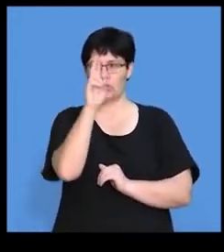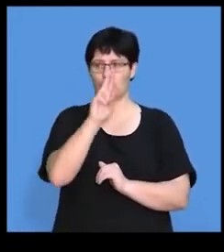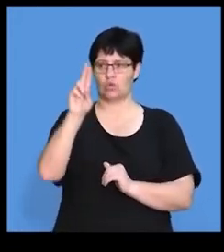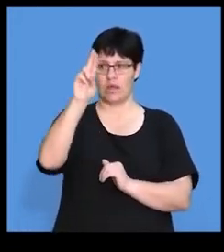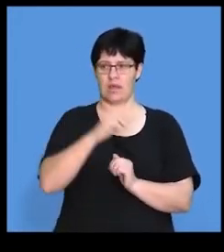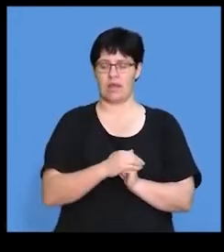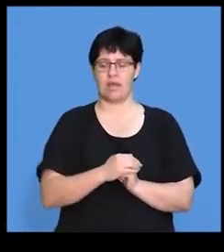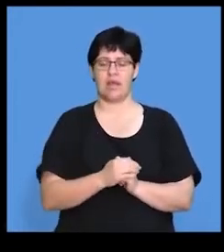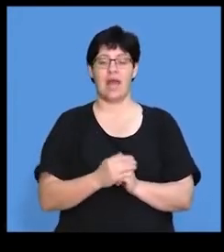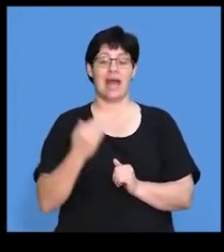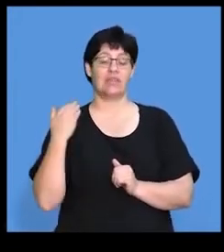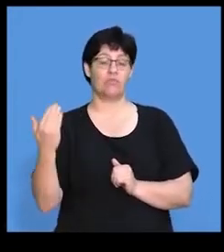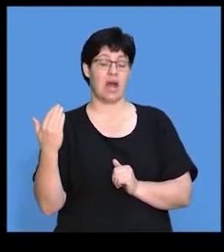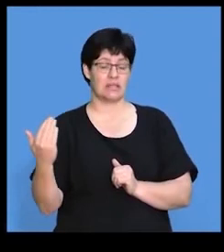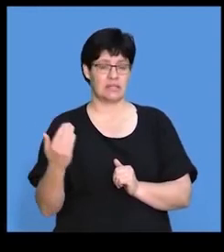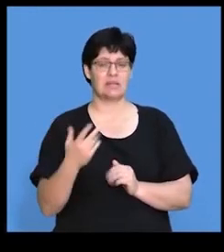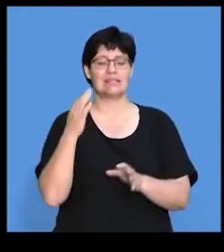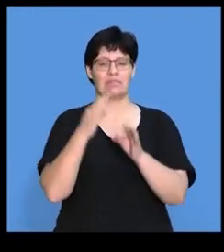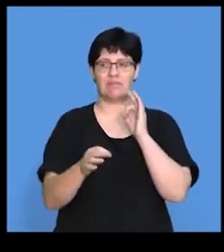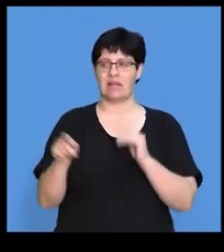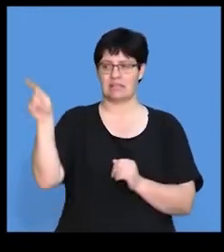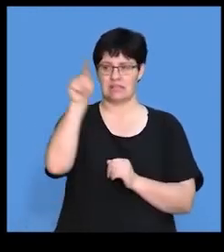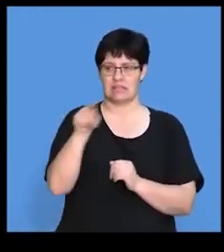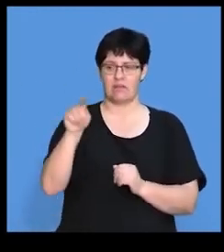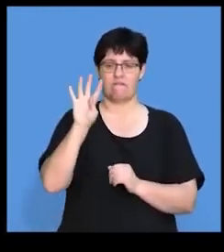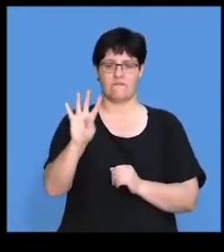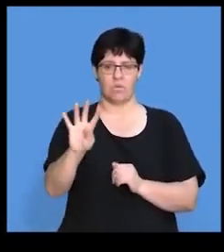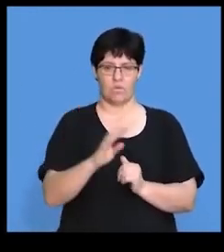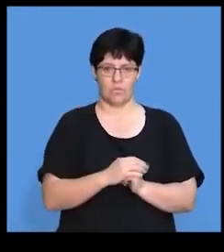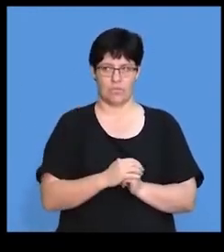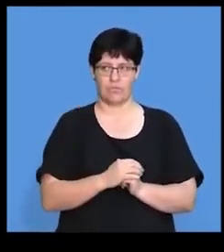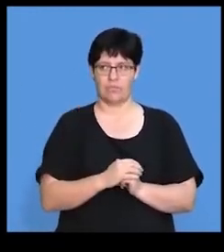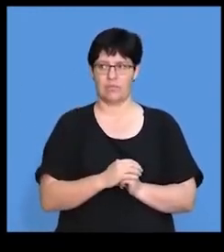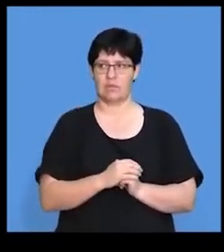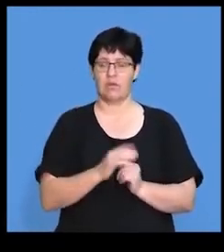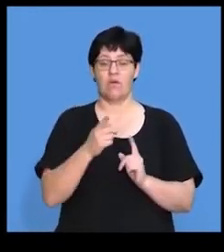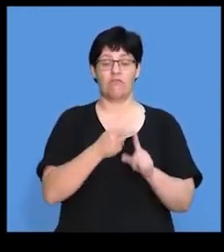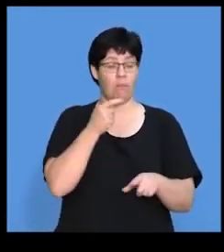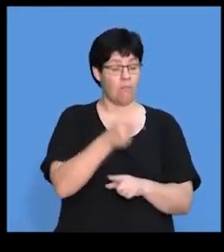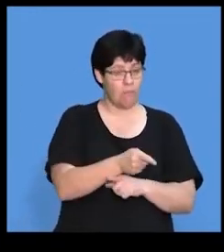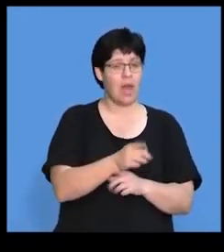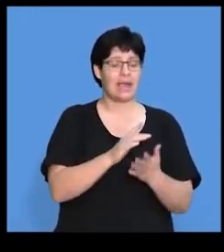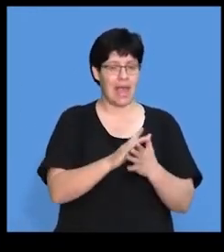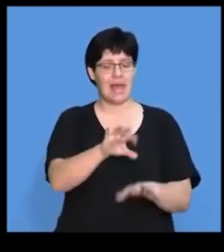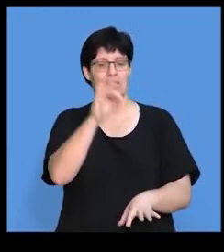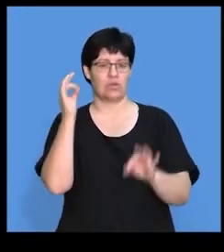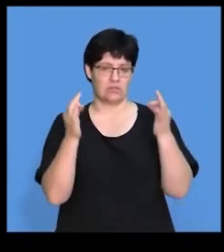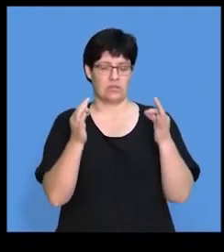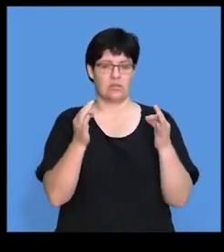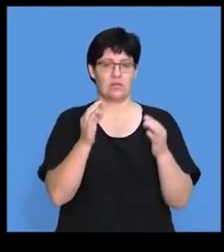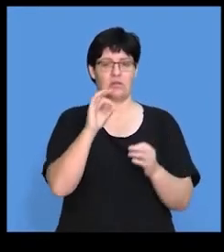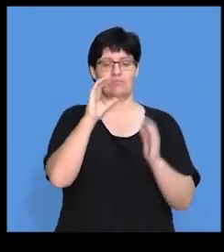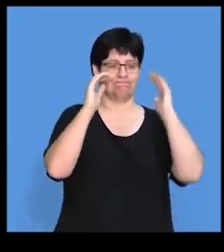on the right-hand side, this simplifies to 4. And from here, I can now extract the coordinates of that